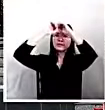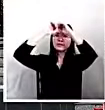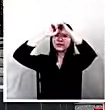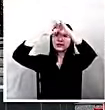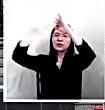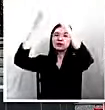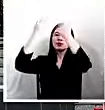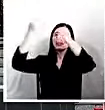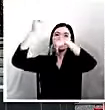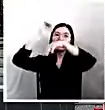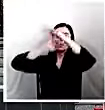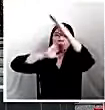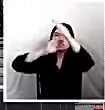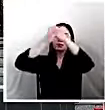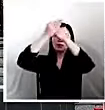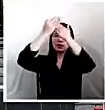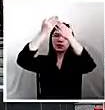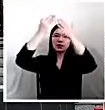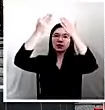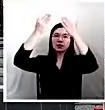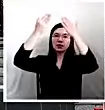Father, who art in